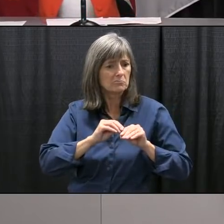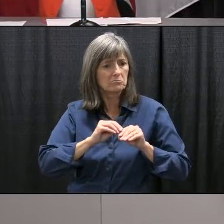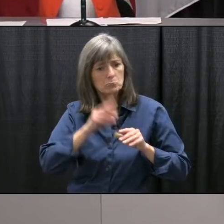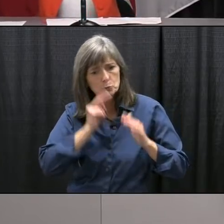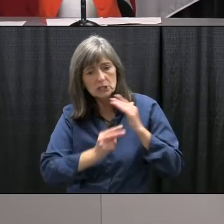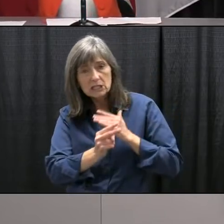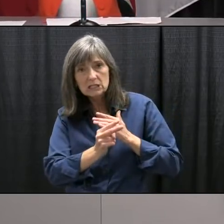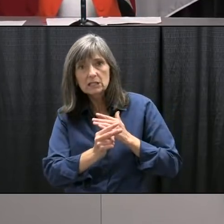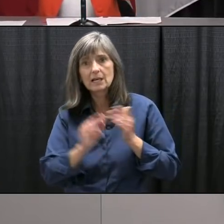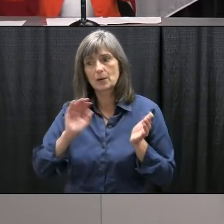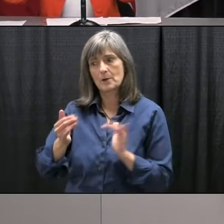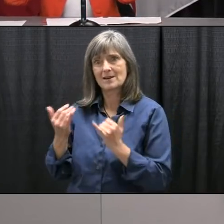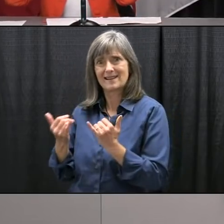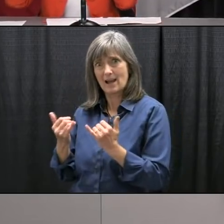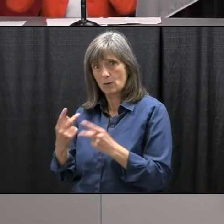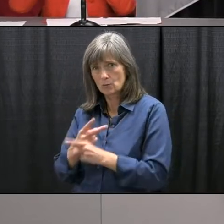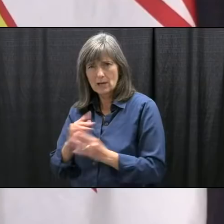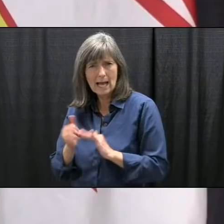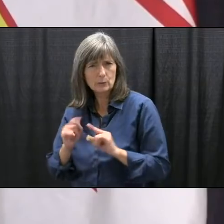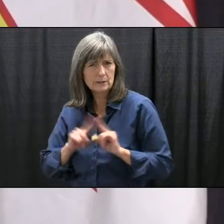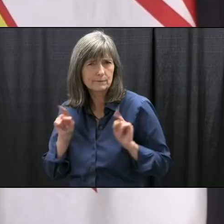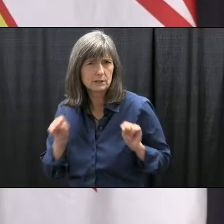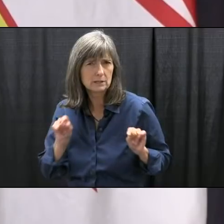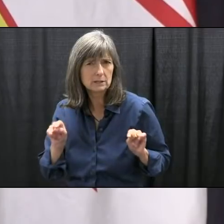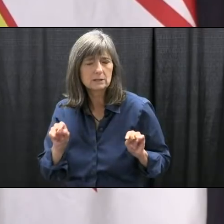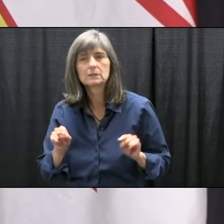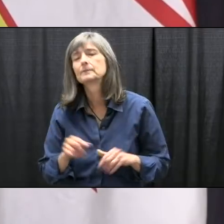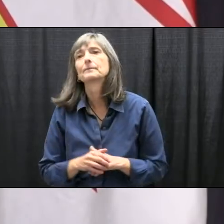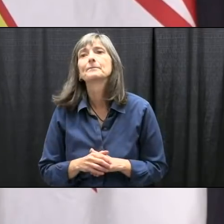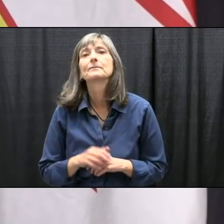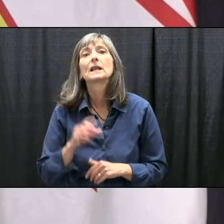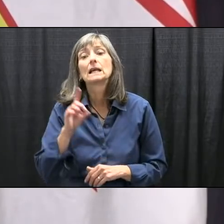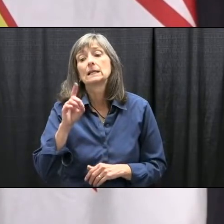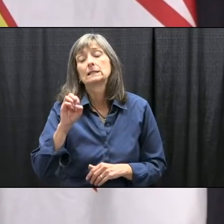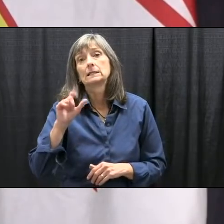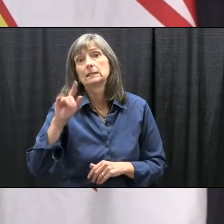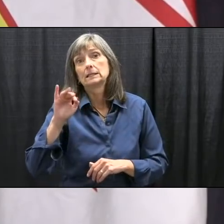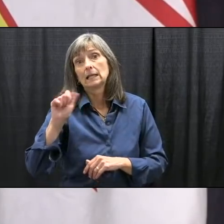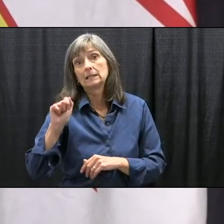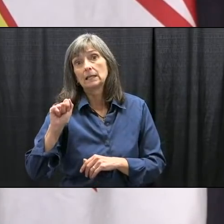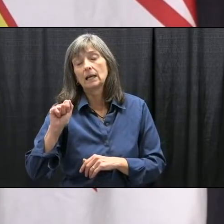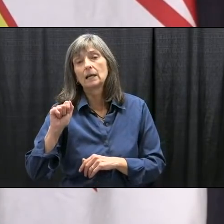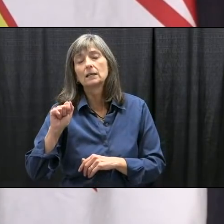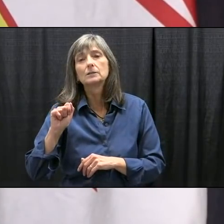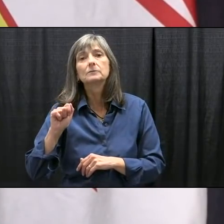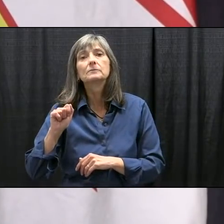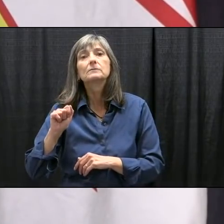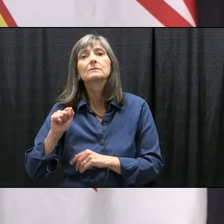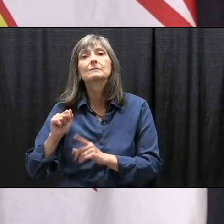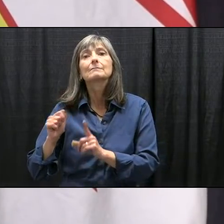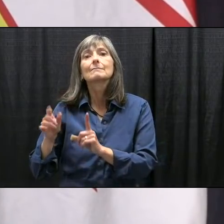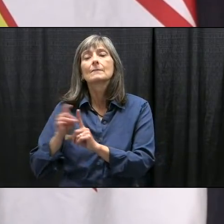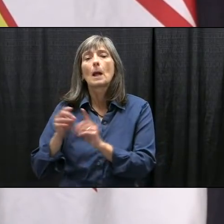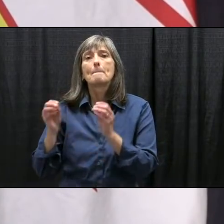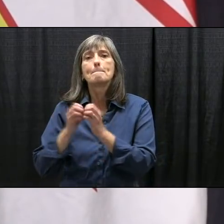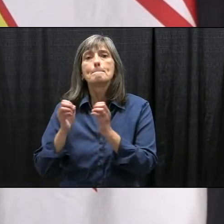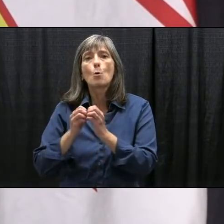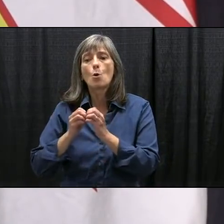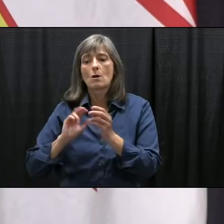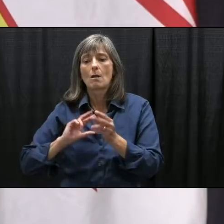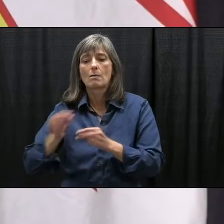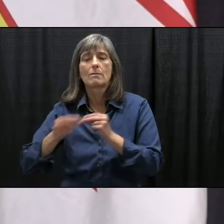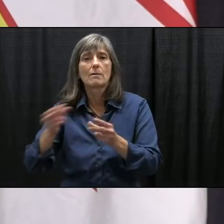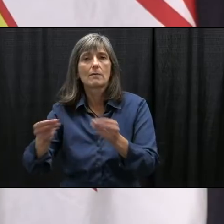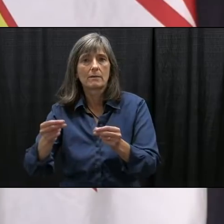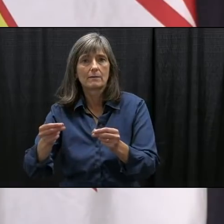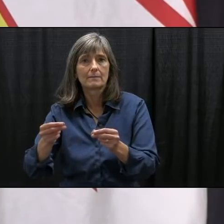So thanks for that question, Ben. So the Delta variant has more secondary infections. It also has more severe